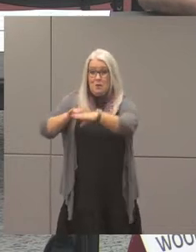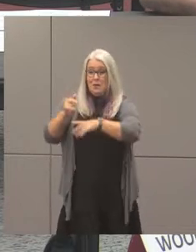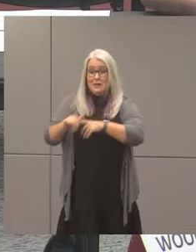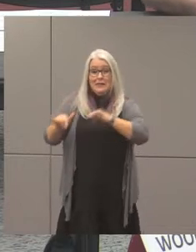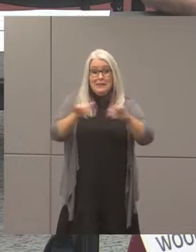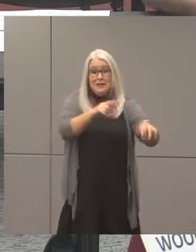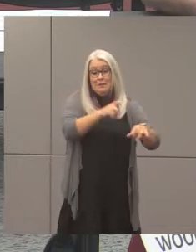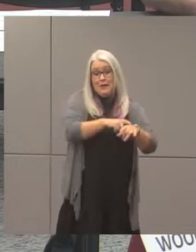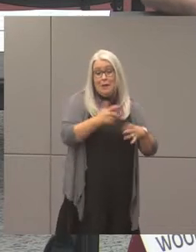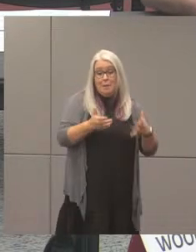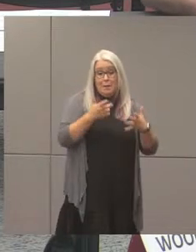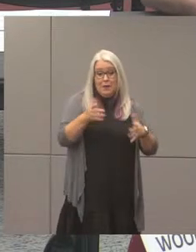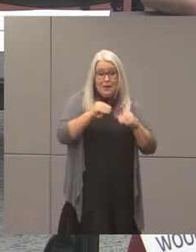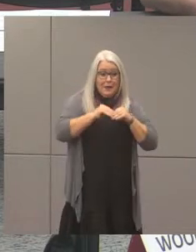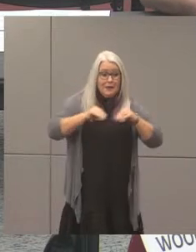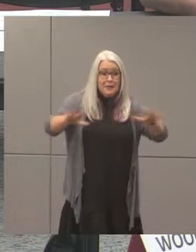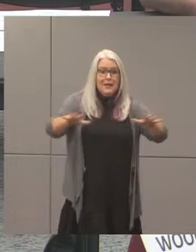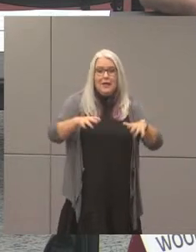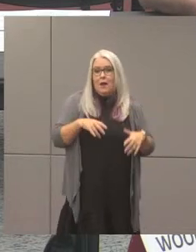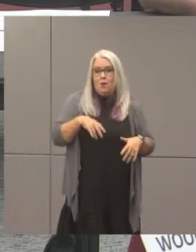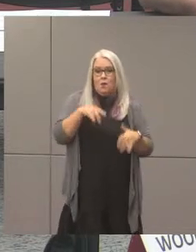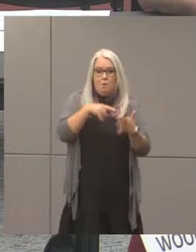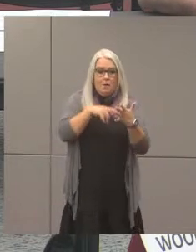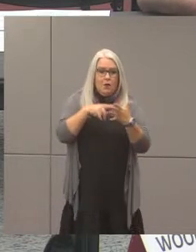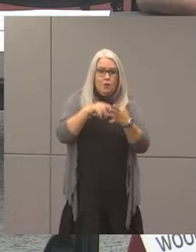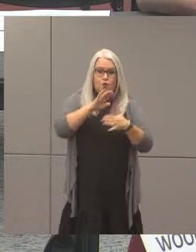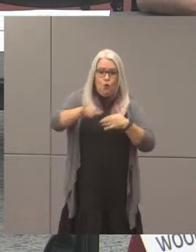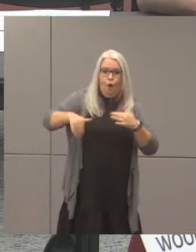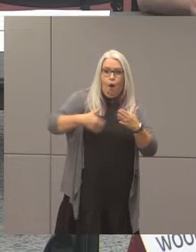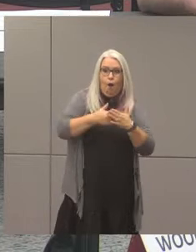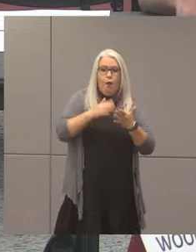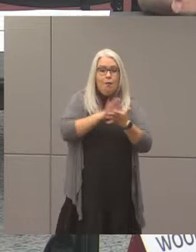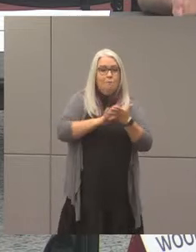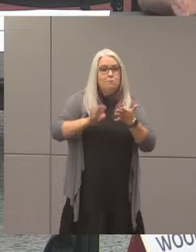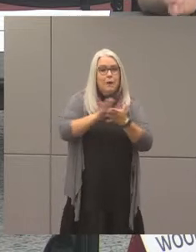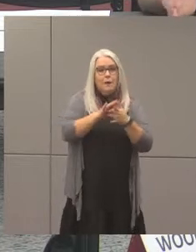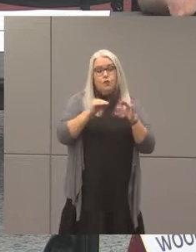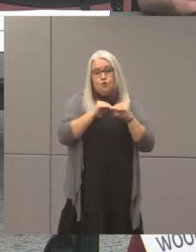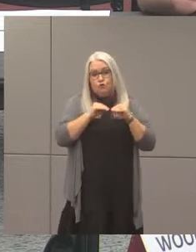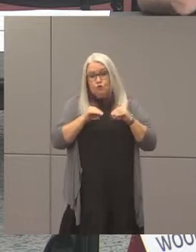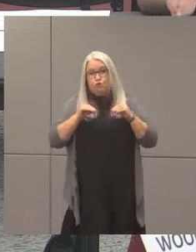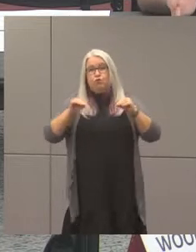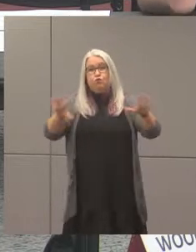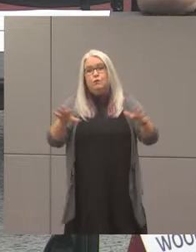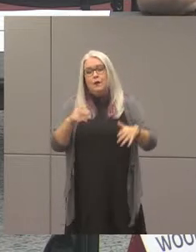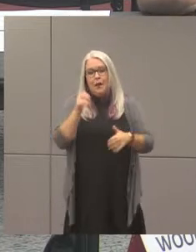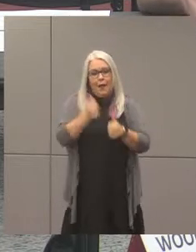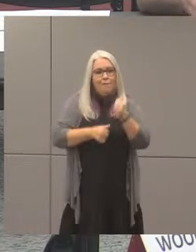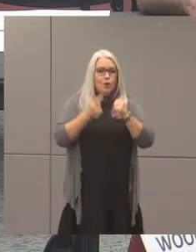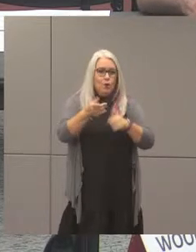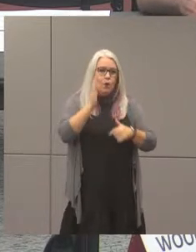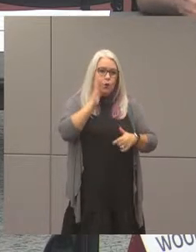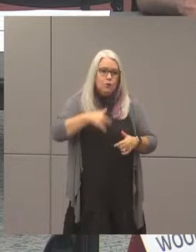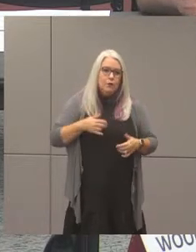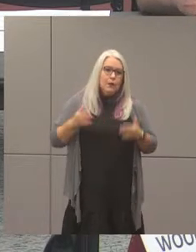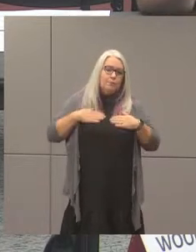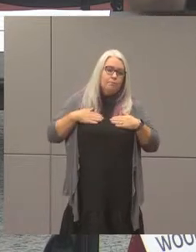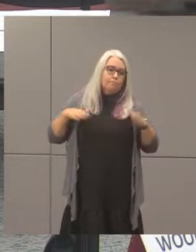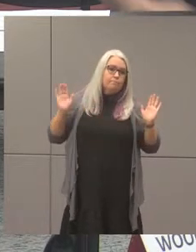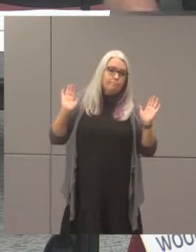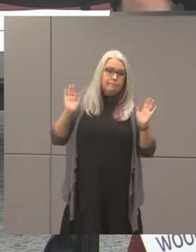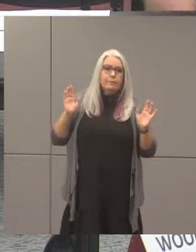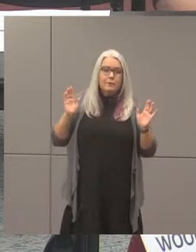out bills basically to all these other colleges knowing that, everyone's gonna roll over at the same